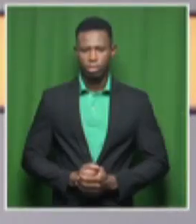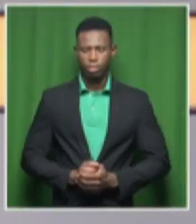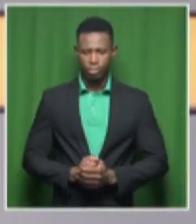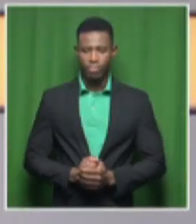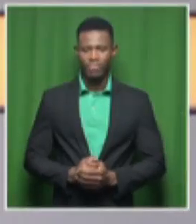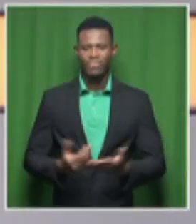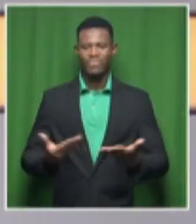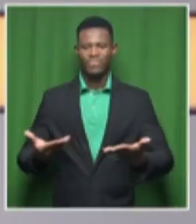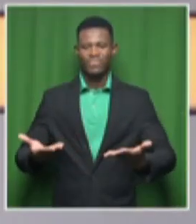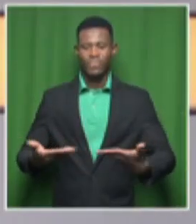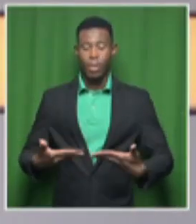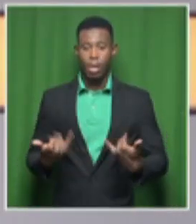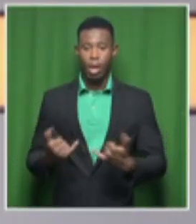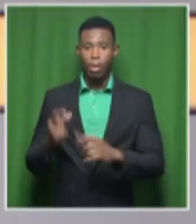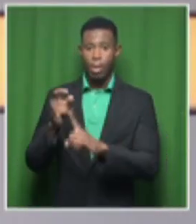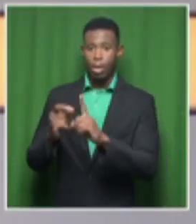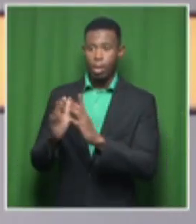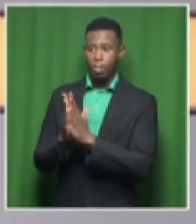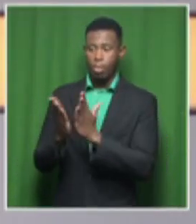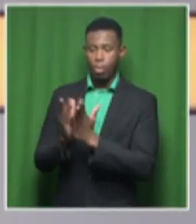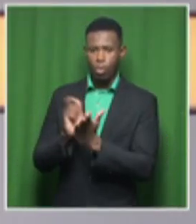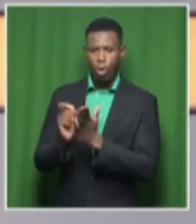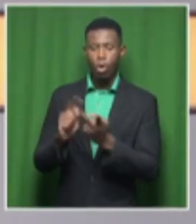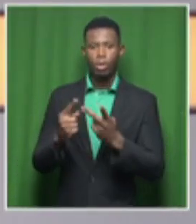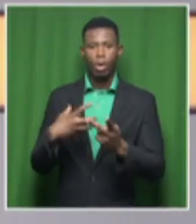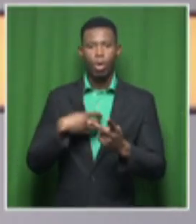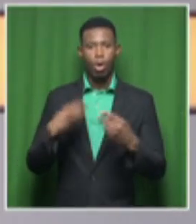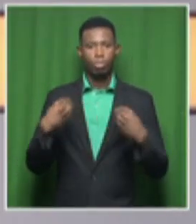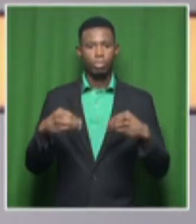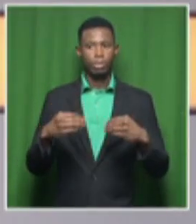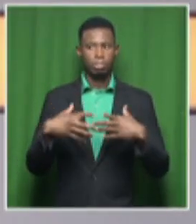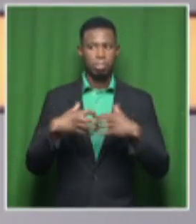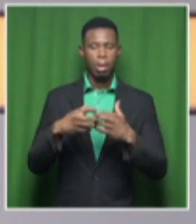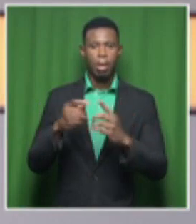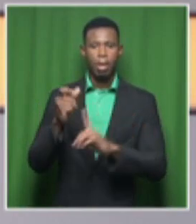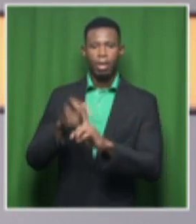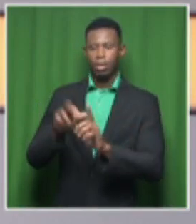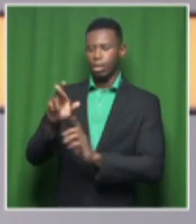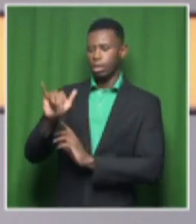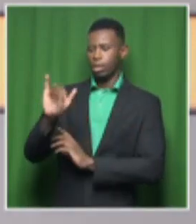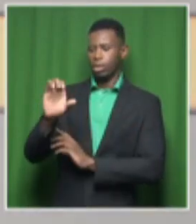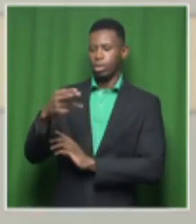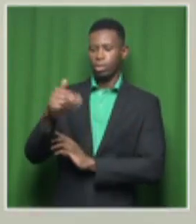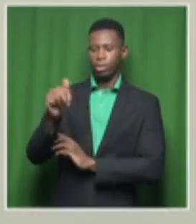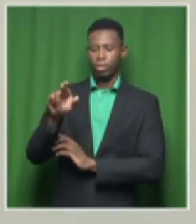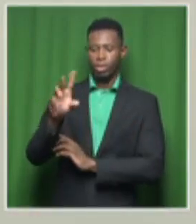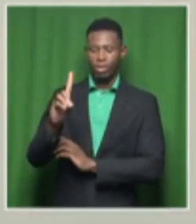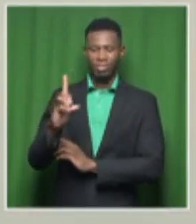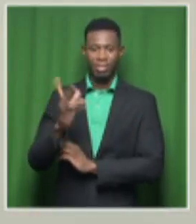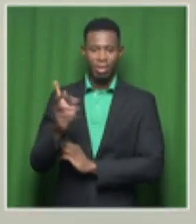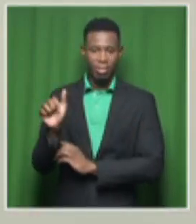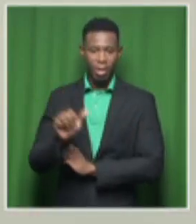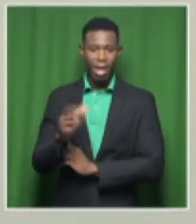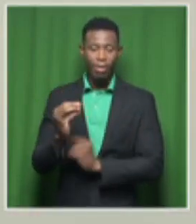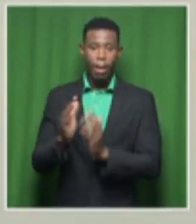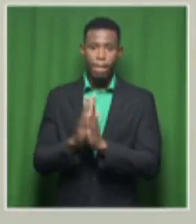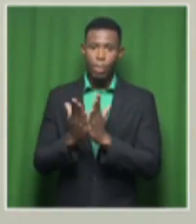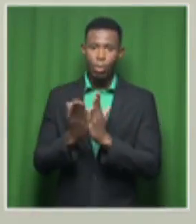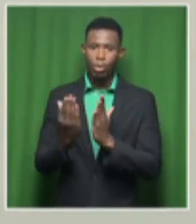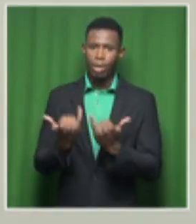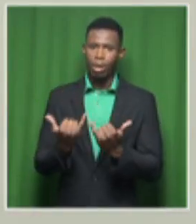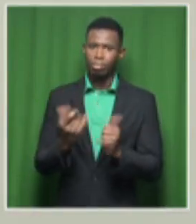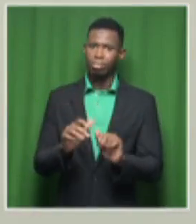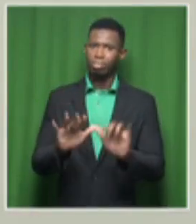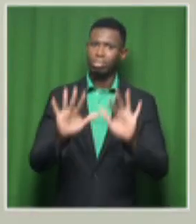Welcome back, everybody. Now, author and entrepreneur Richard Rambau is back on the literary scene with his 10th book. The entrepreneur's latest